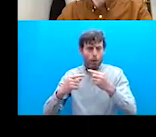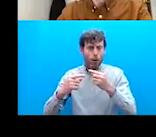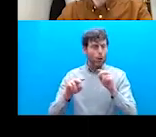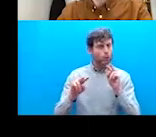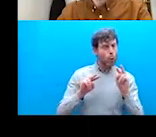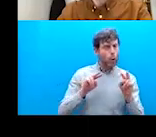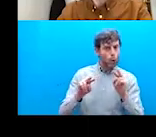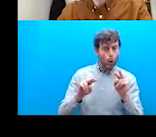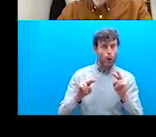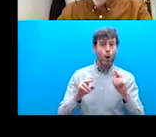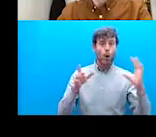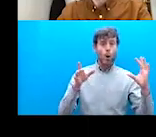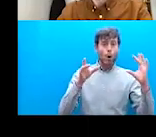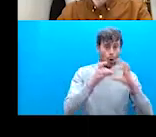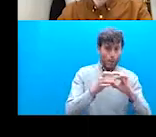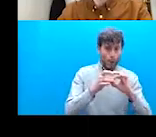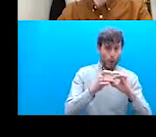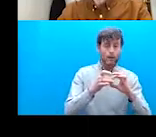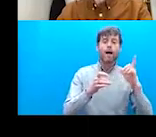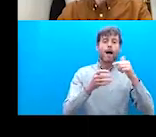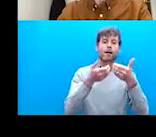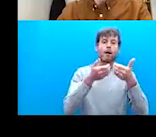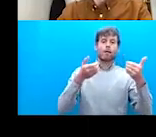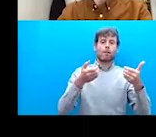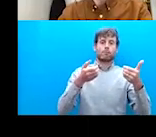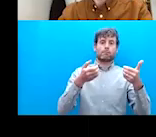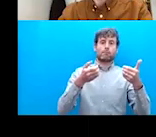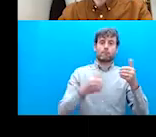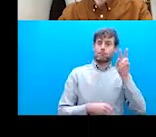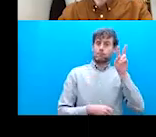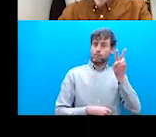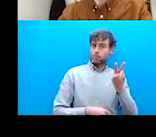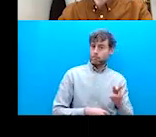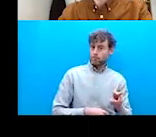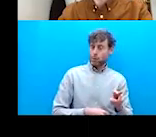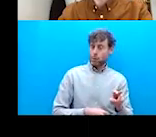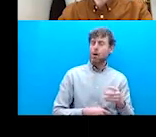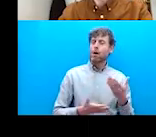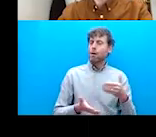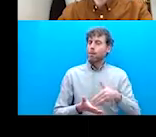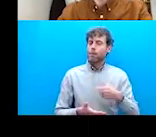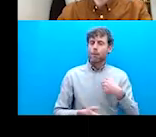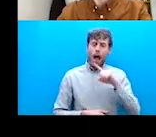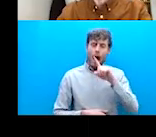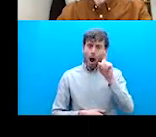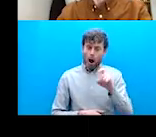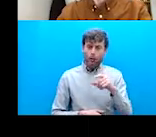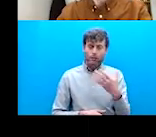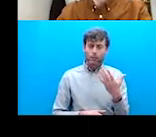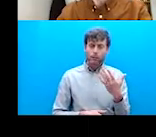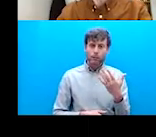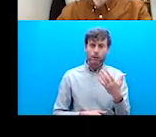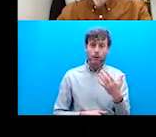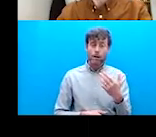cut conditions in each environment. But we can also ask whether composition responses will differ between